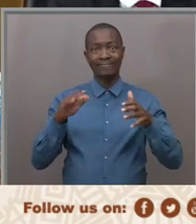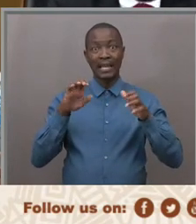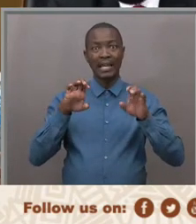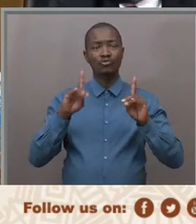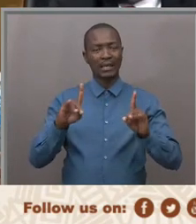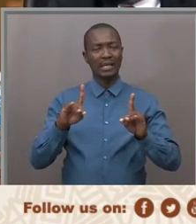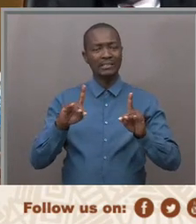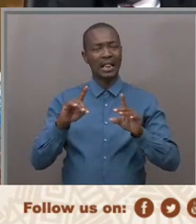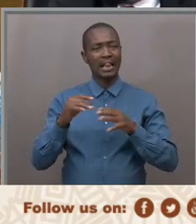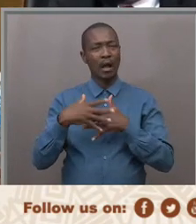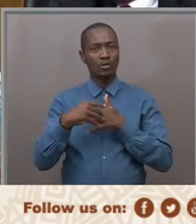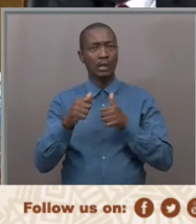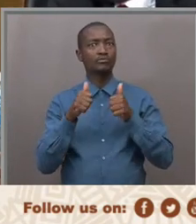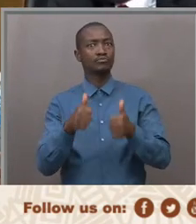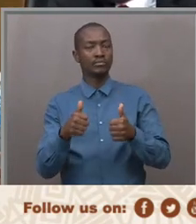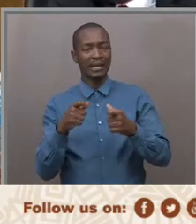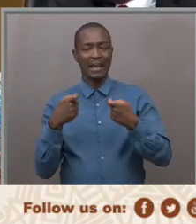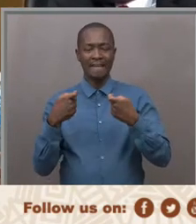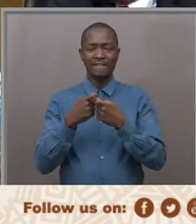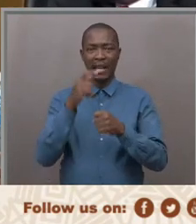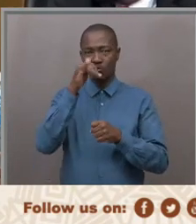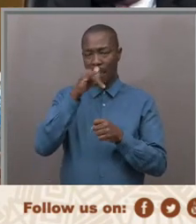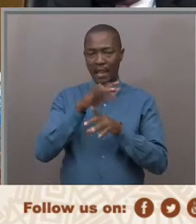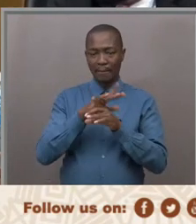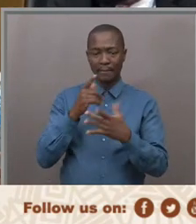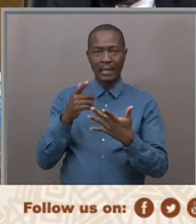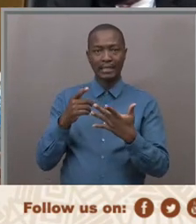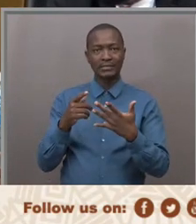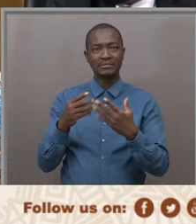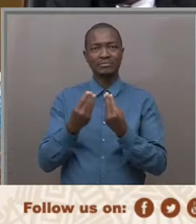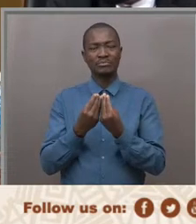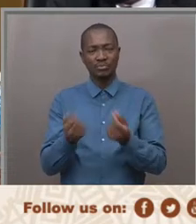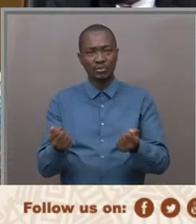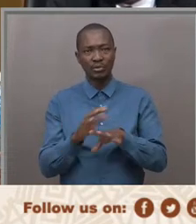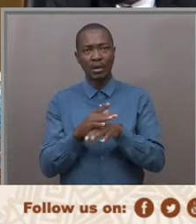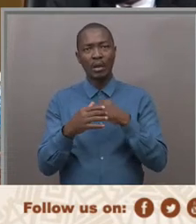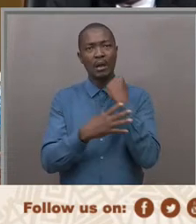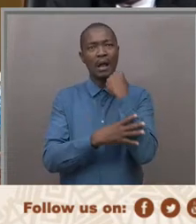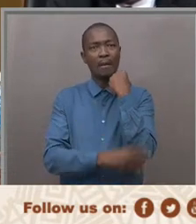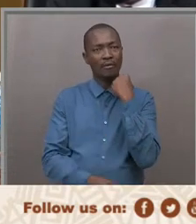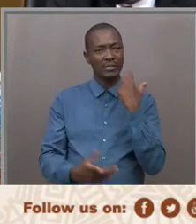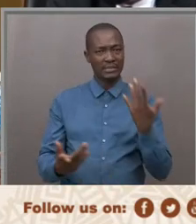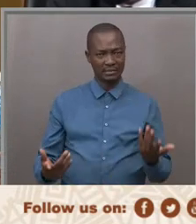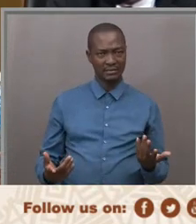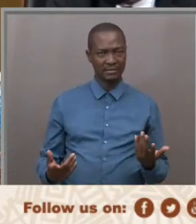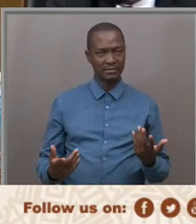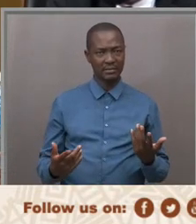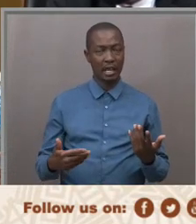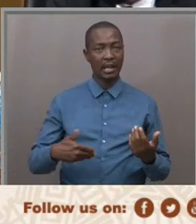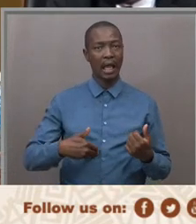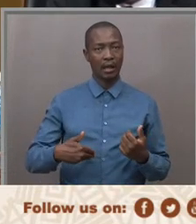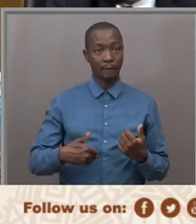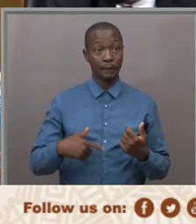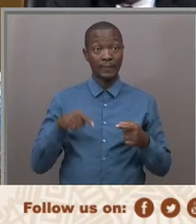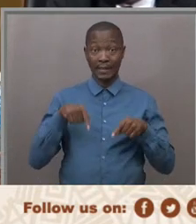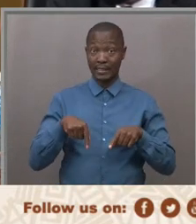crime, and attack poverty and hunger? This government, this ANC-led